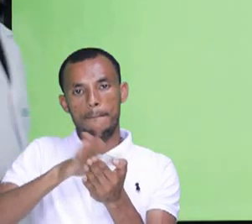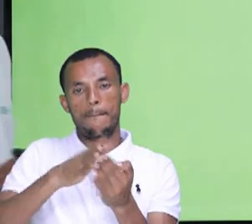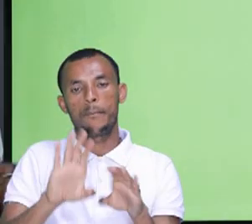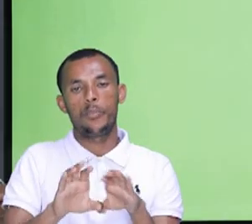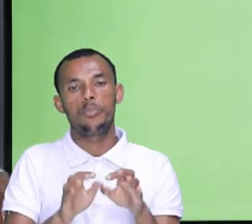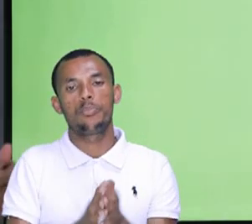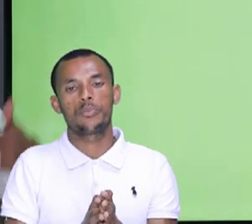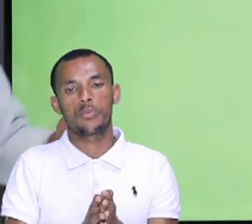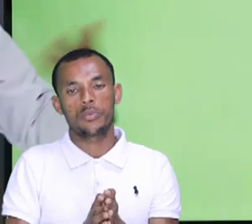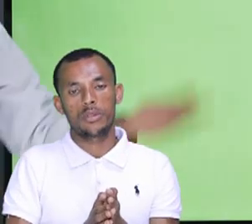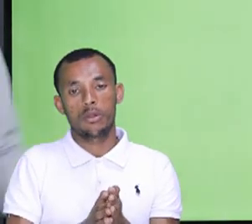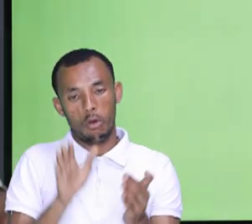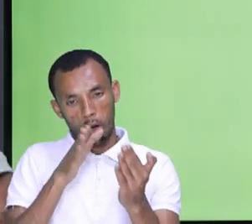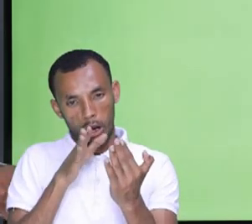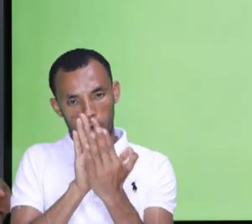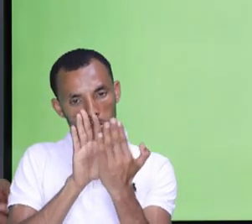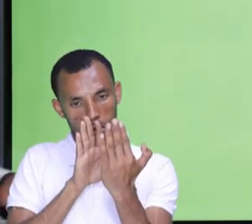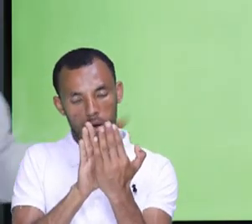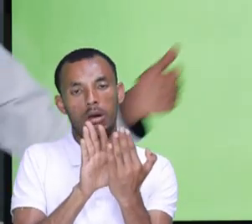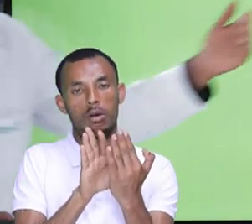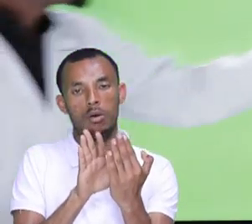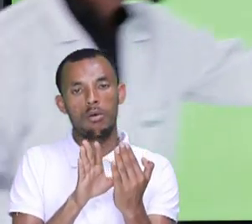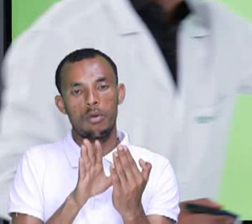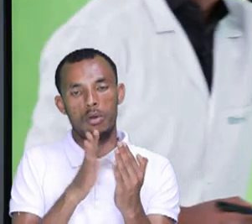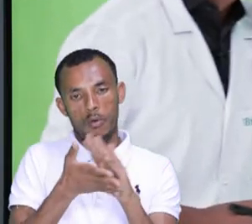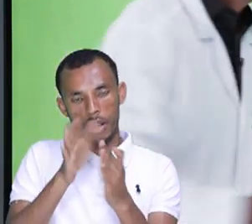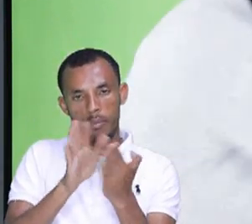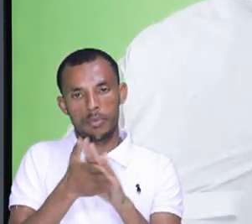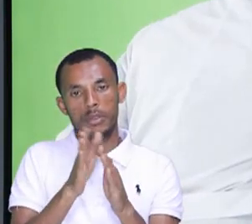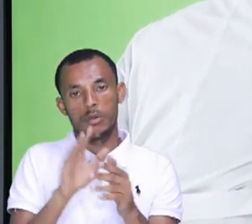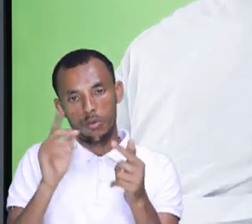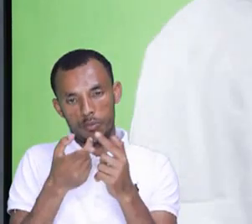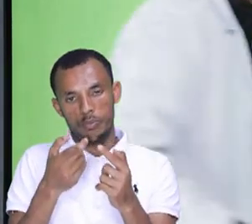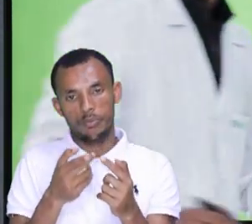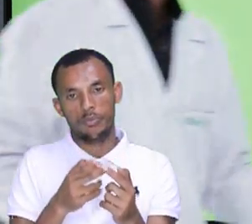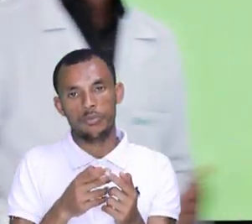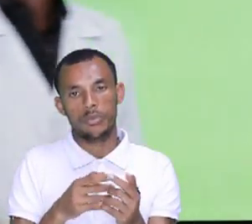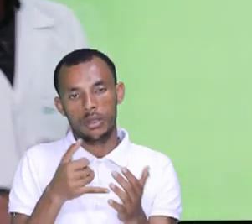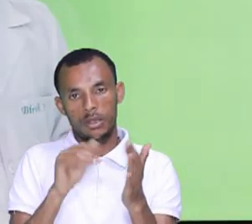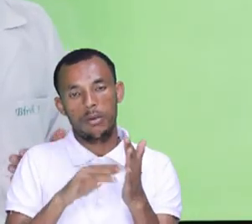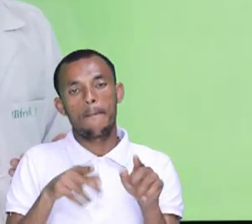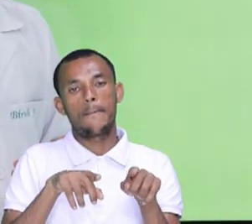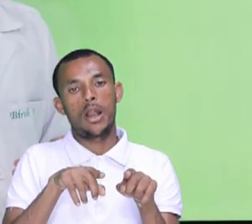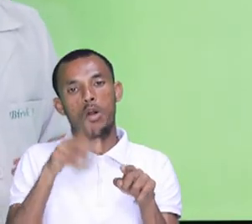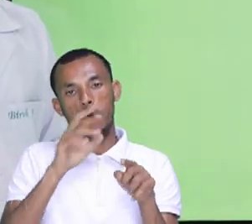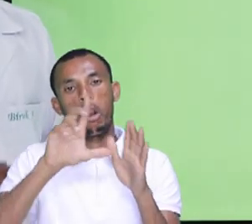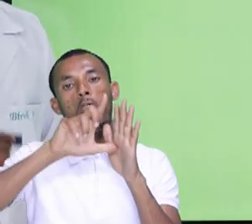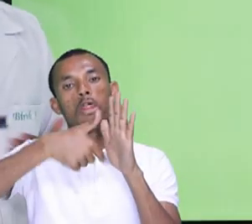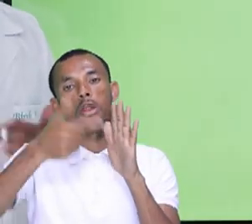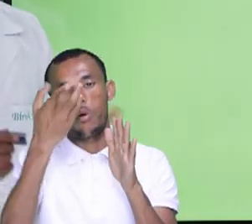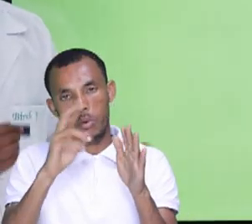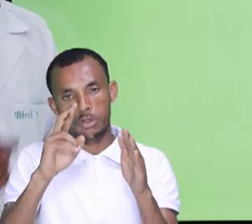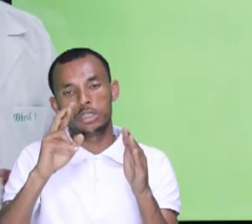End-to-end overlap or head-to-head overlap. This one is parallel or sometimes known as lateral